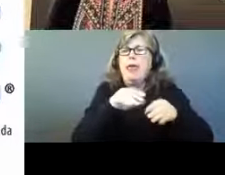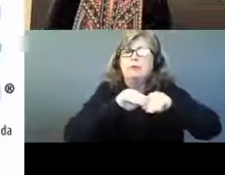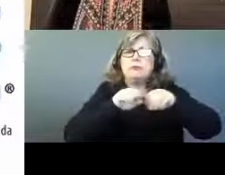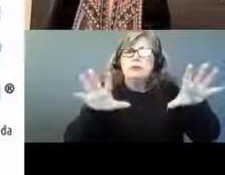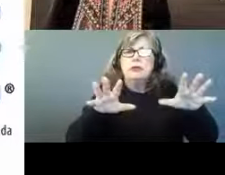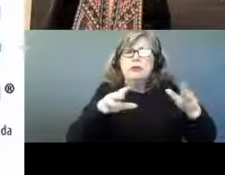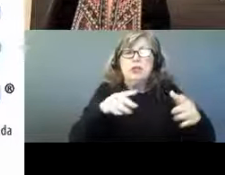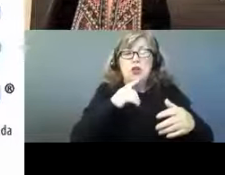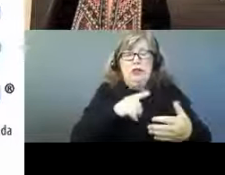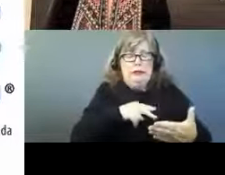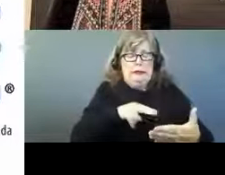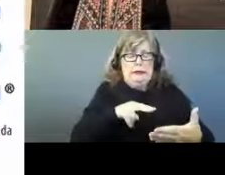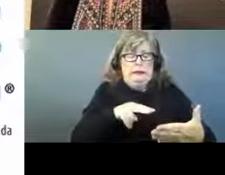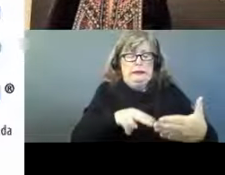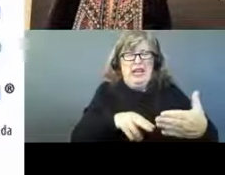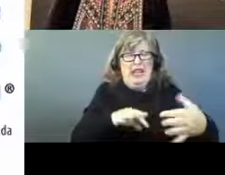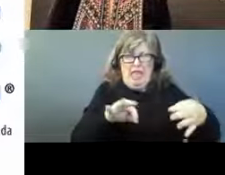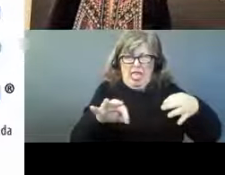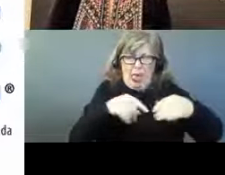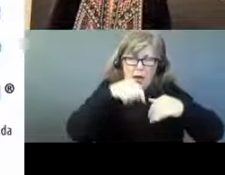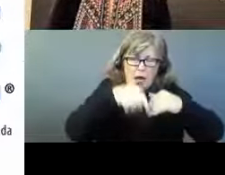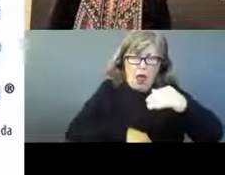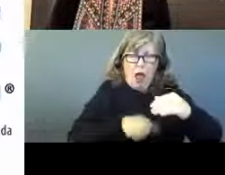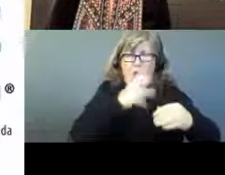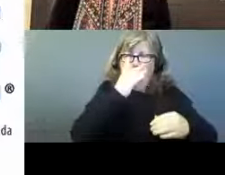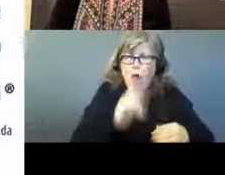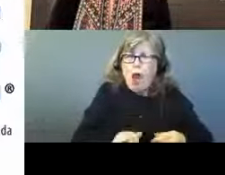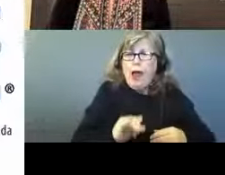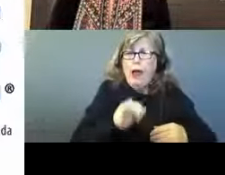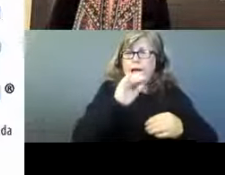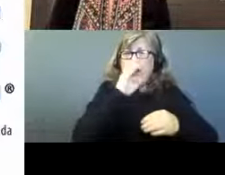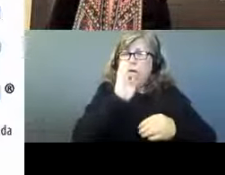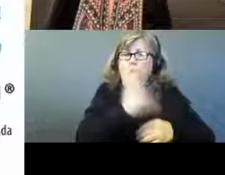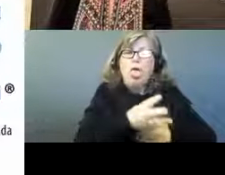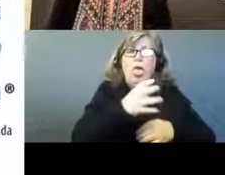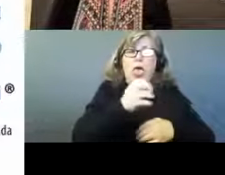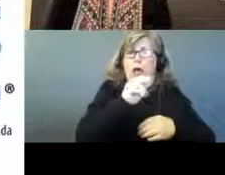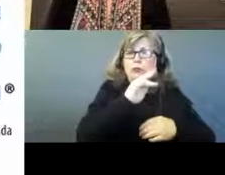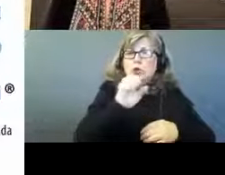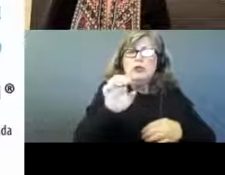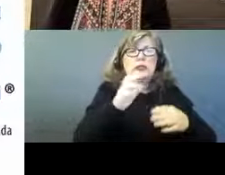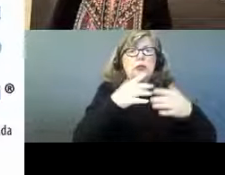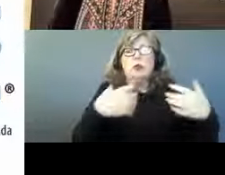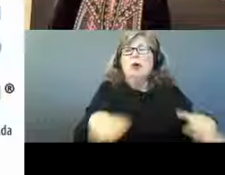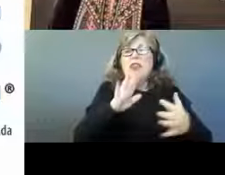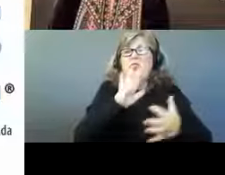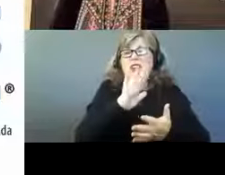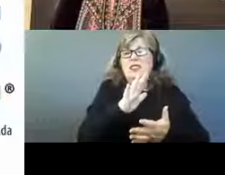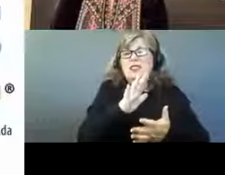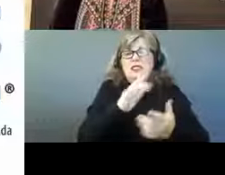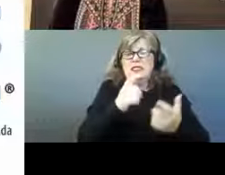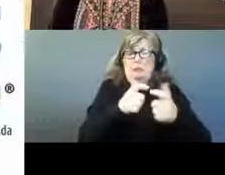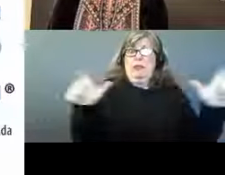read, so graphic are the details of neglect and abuse. And it happened, as I mentioned, smack in the middle of our largest